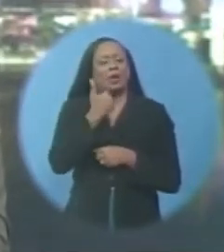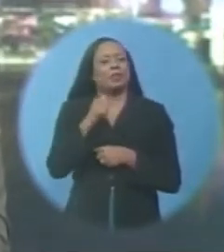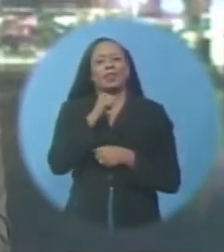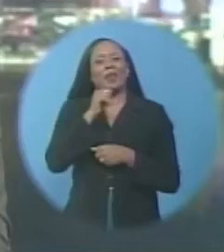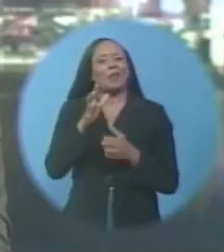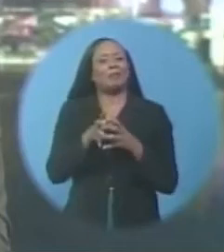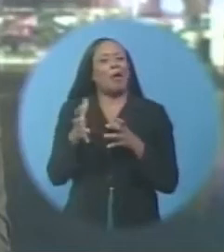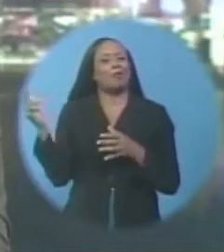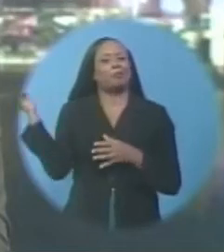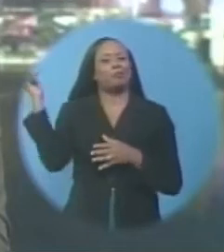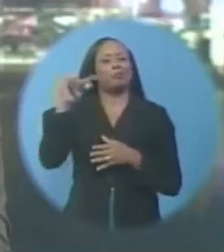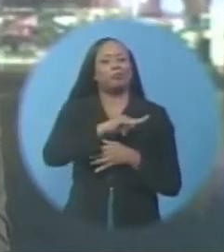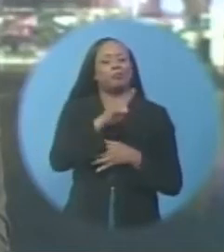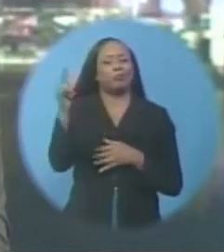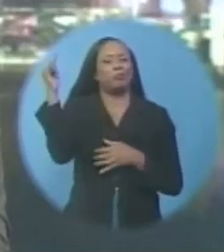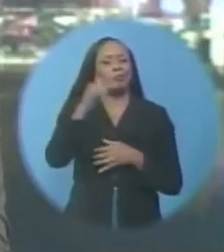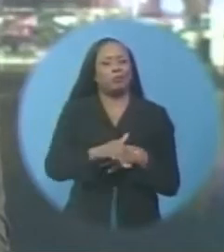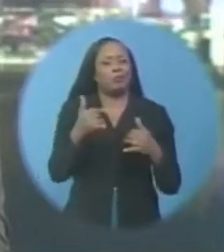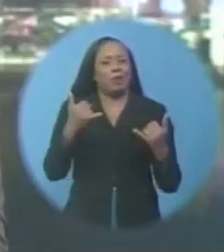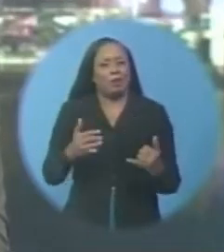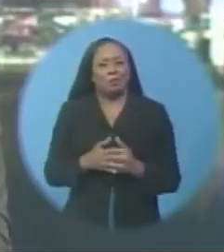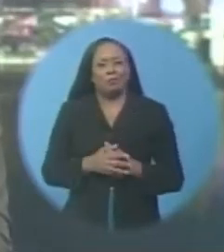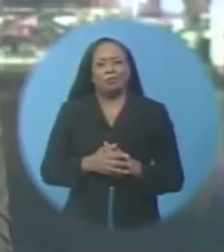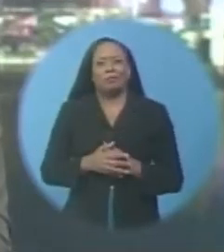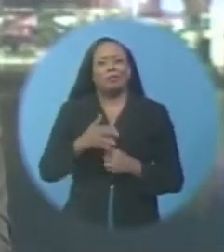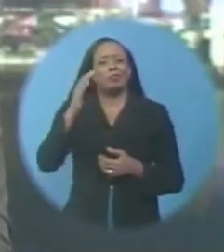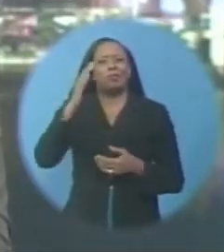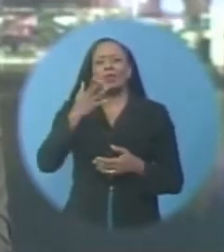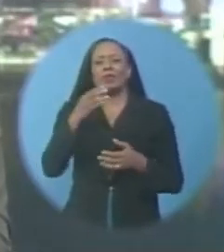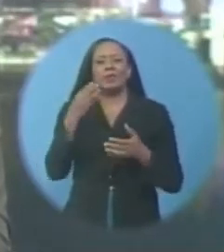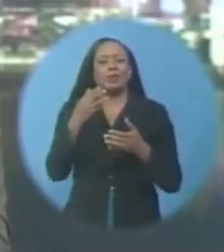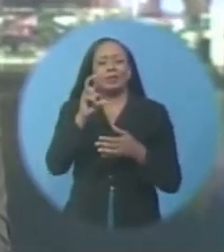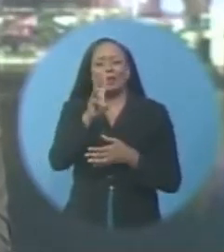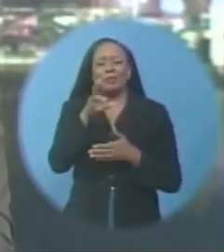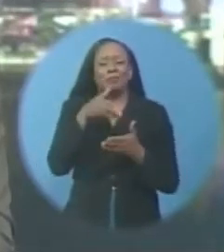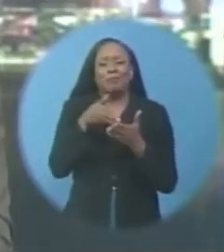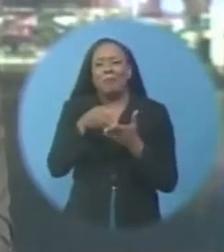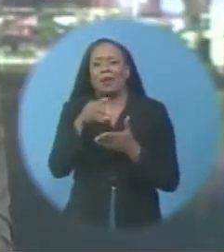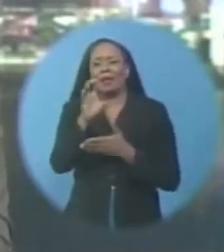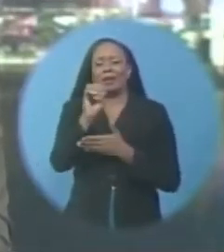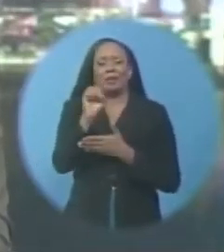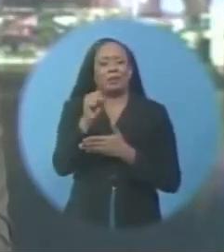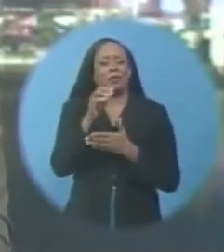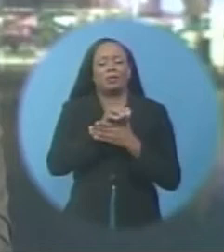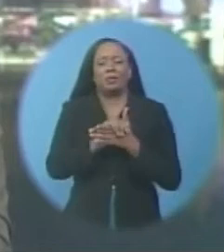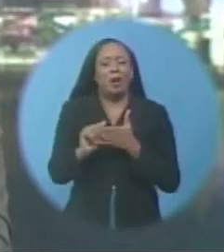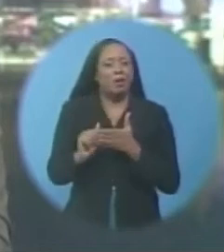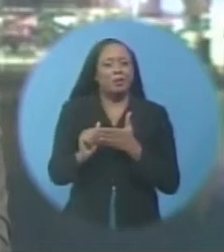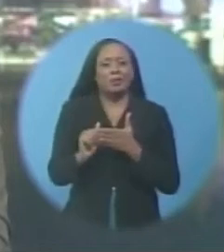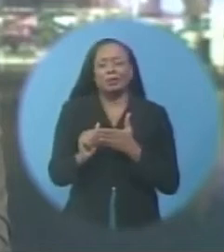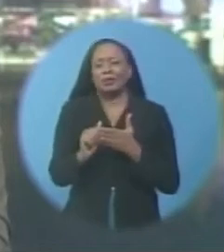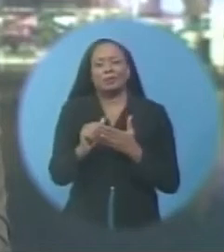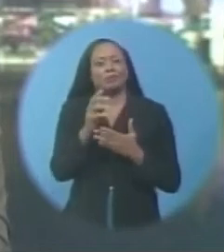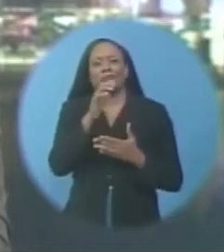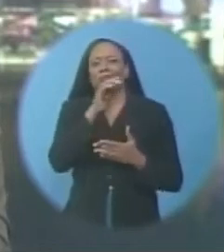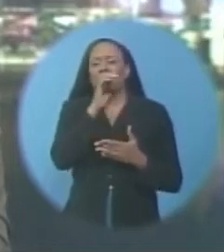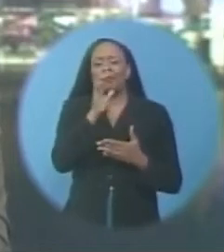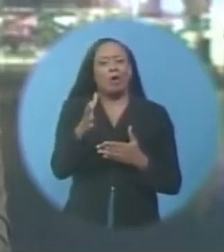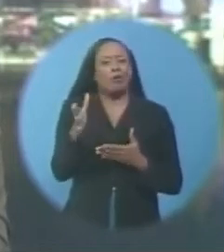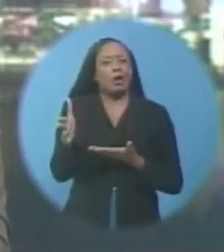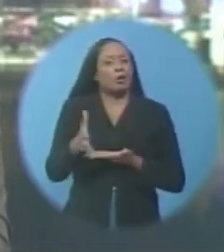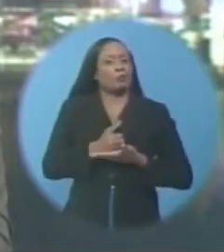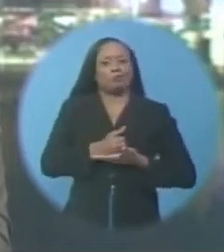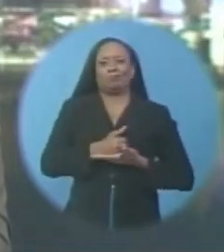is projecting a loss of $6 million EC dollars through to the end of the year. According to her, it will take some time before there